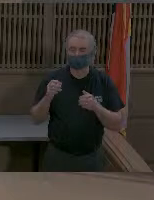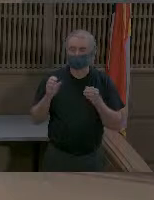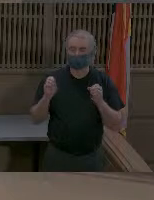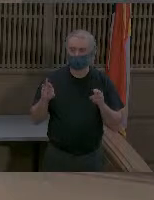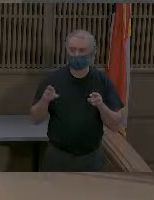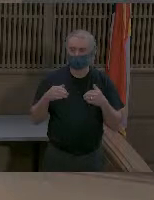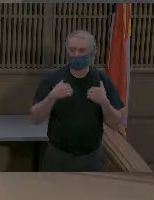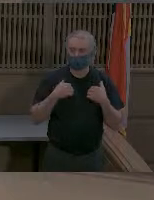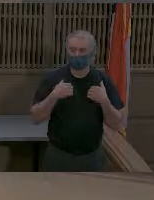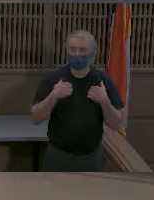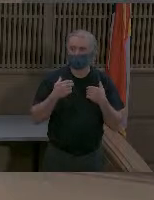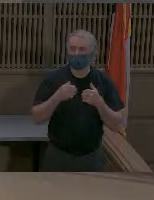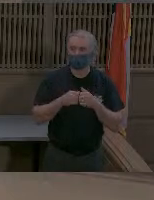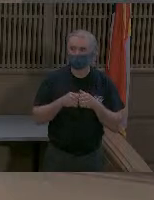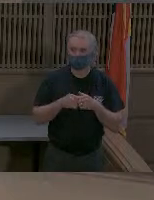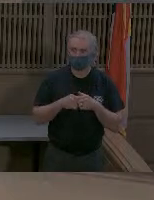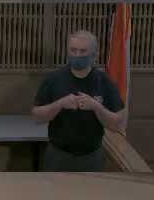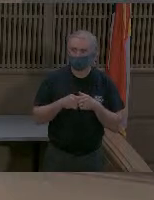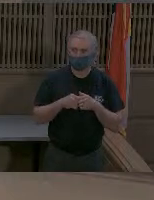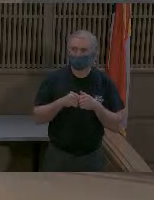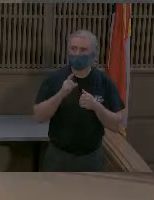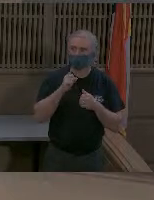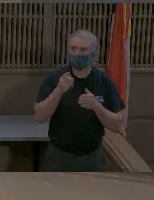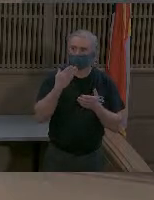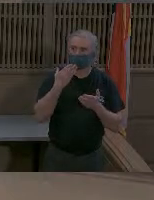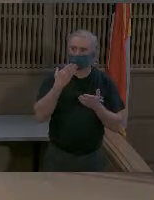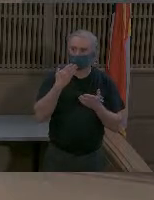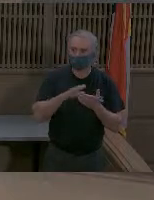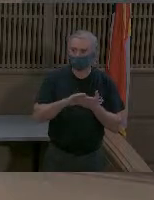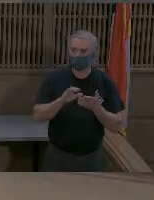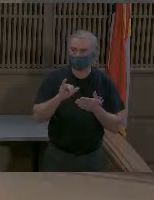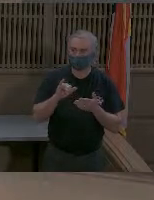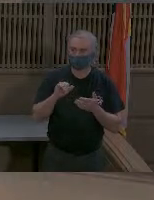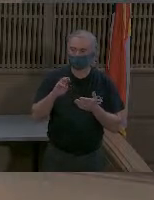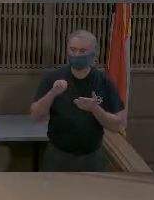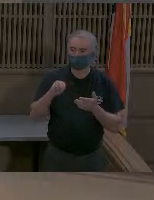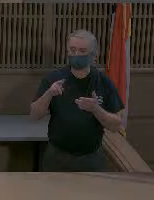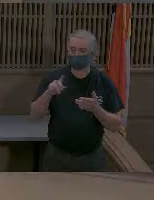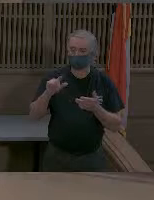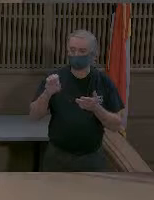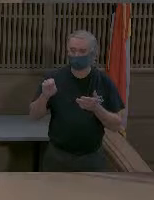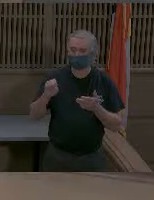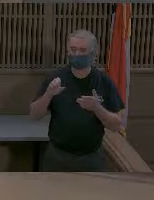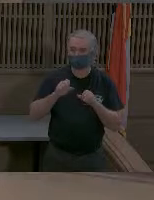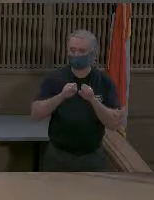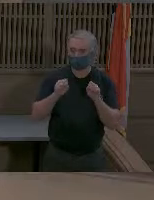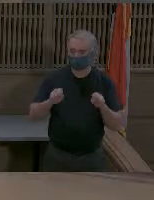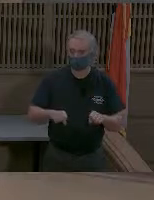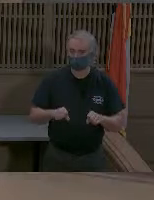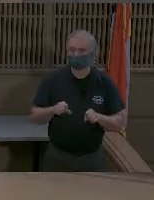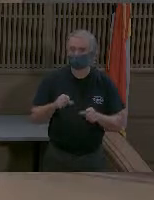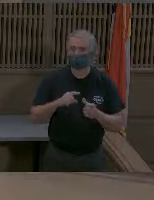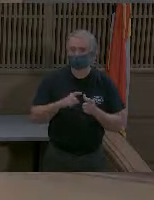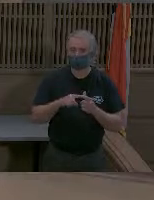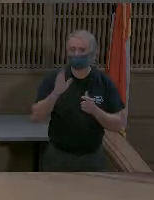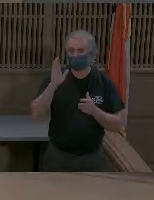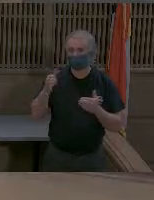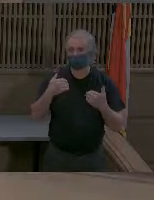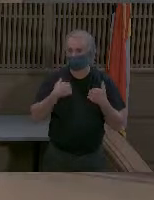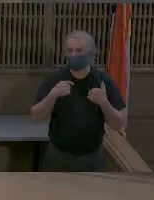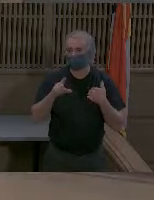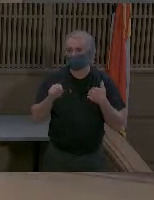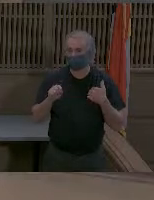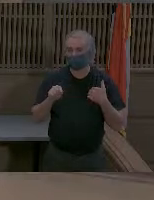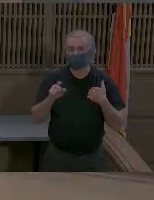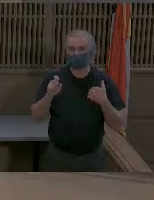profound compromised immune system, the isolation period would be 20 days. So you have to